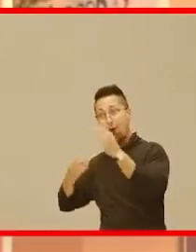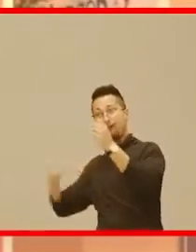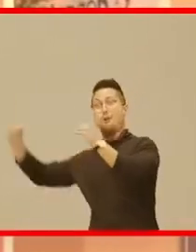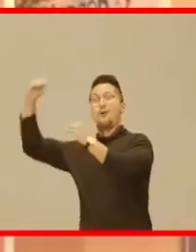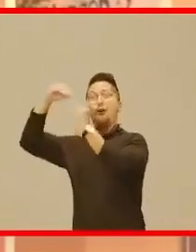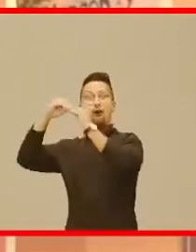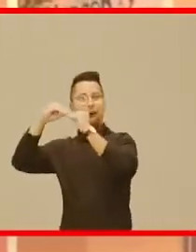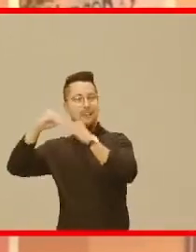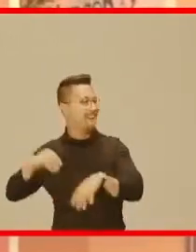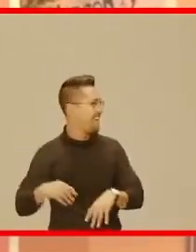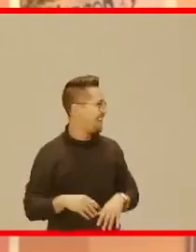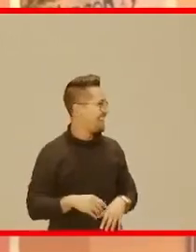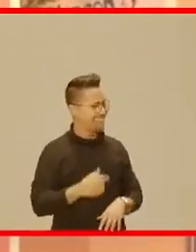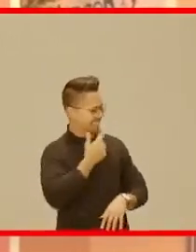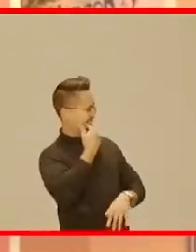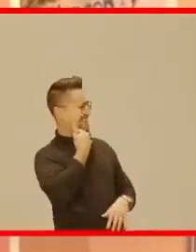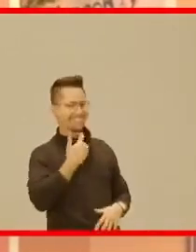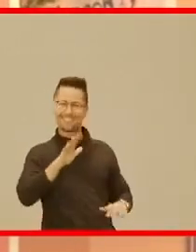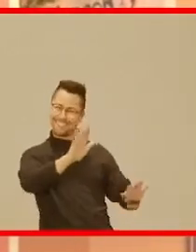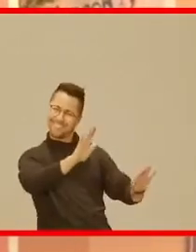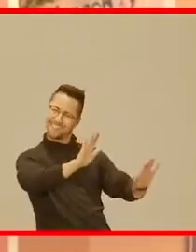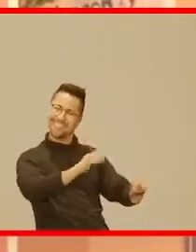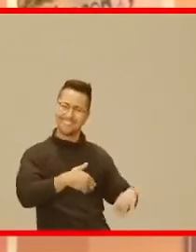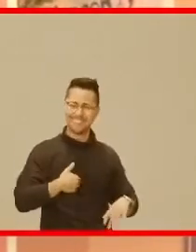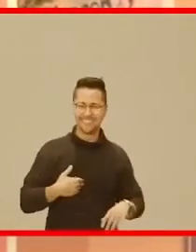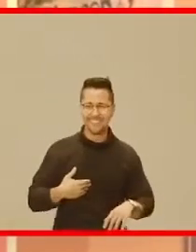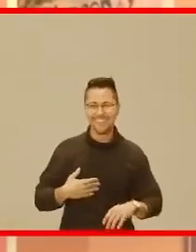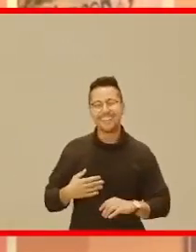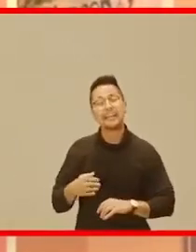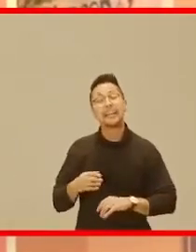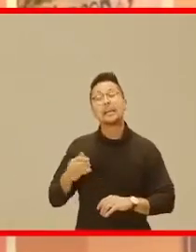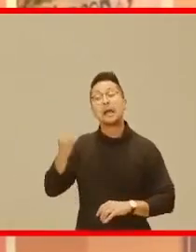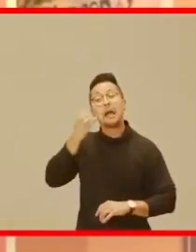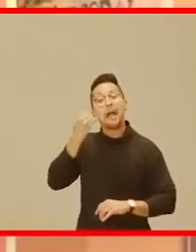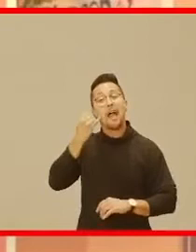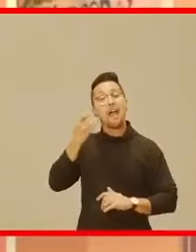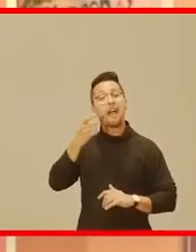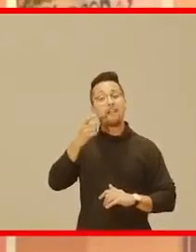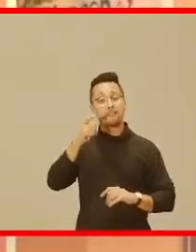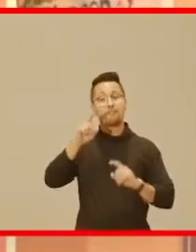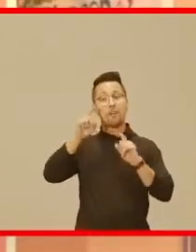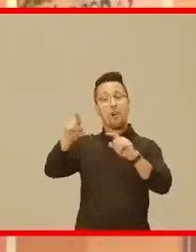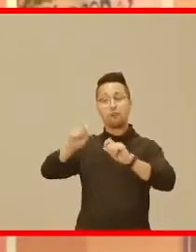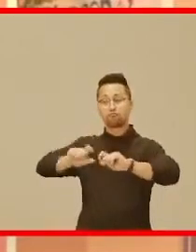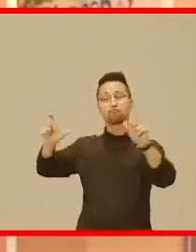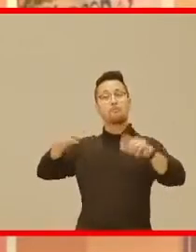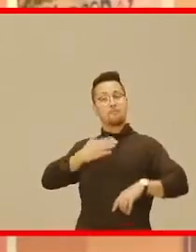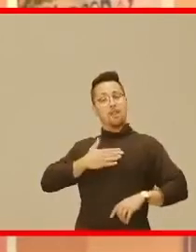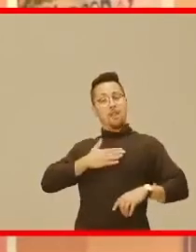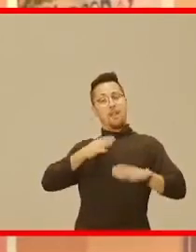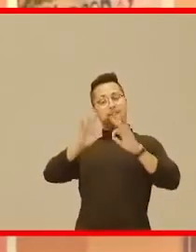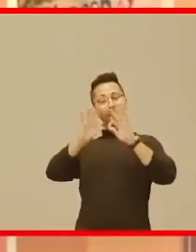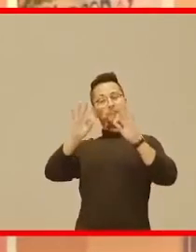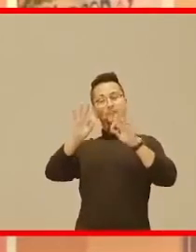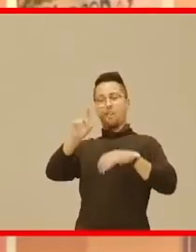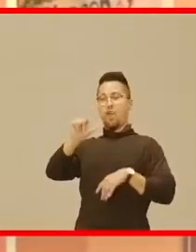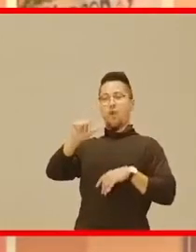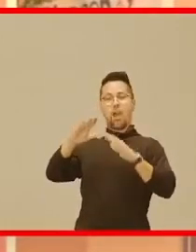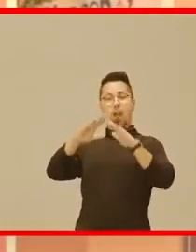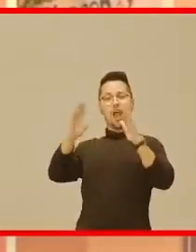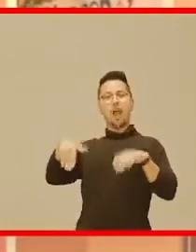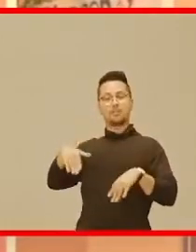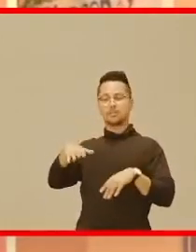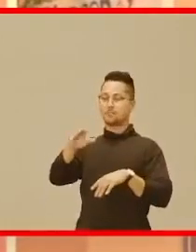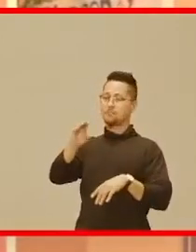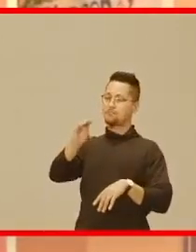me? So if you need to go to myfloridahouse.gov and it's